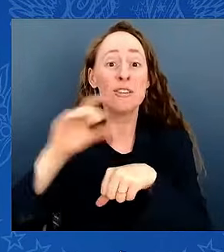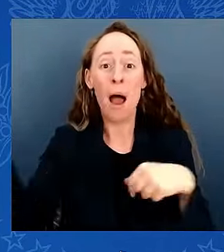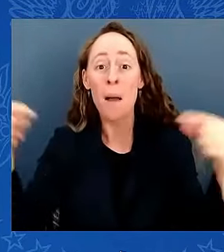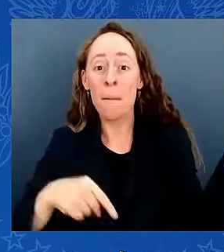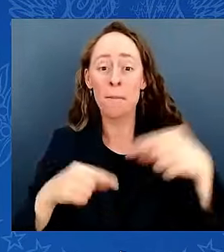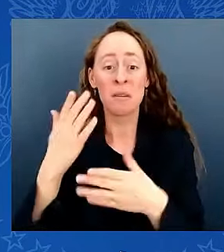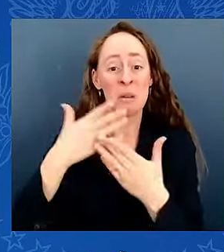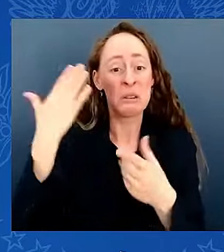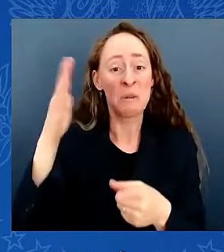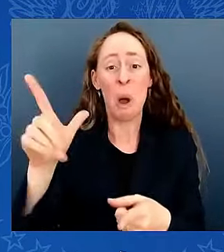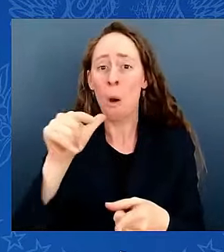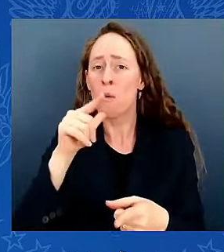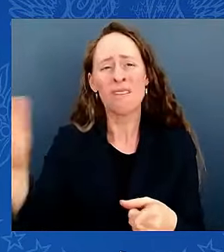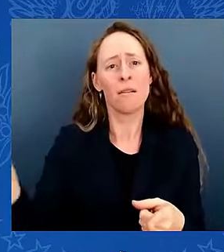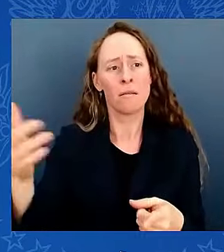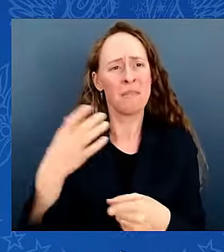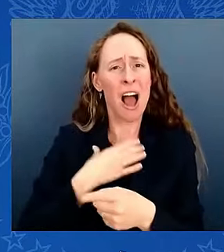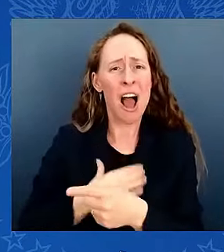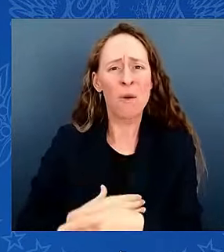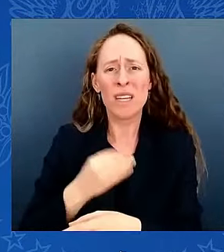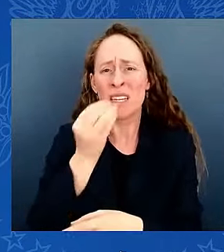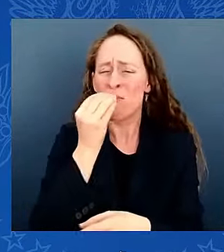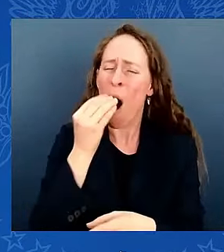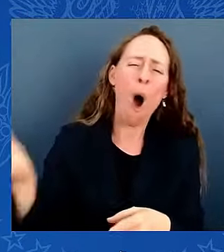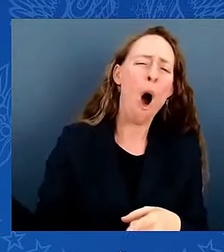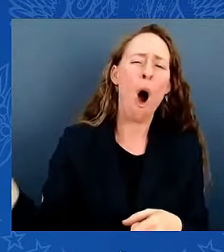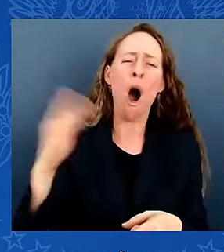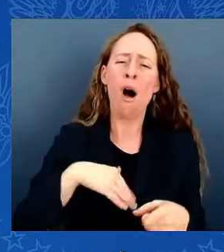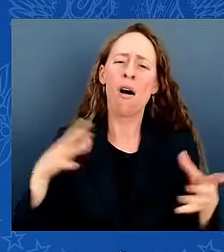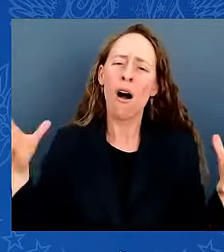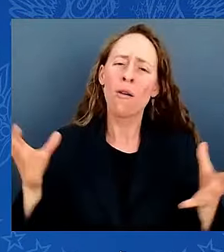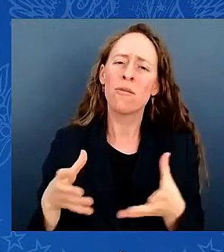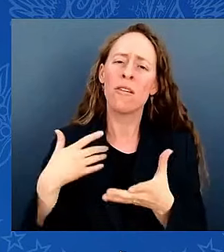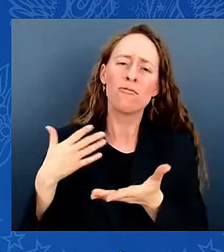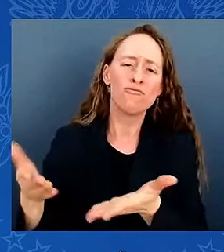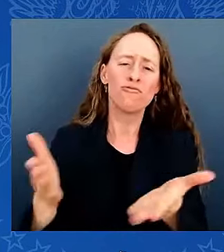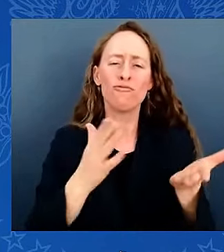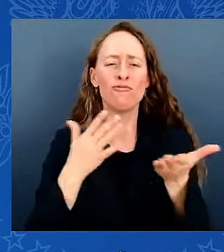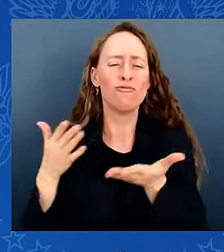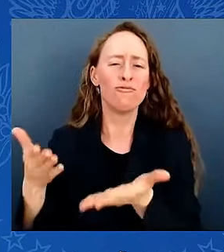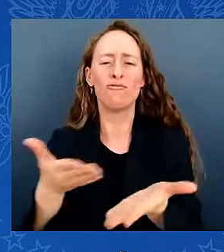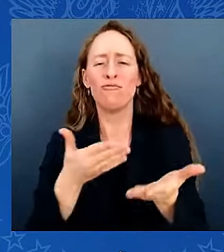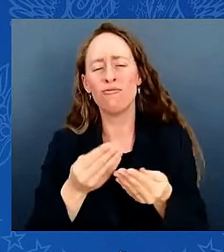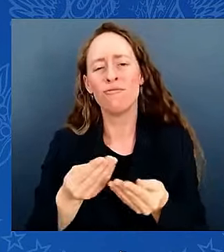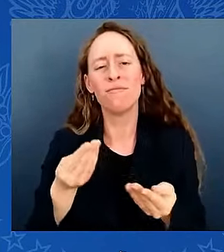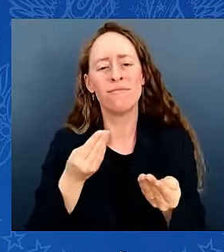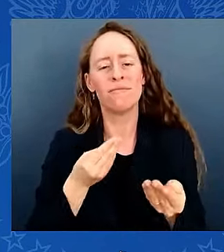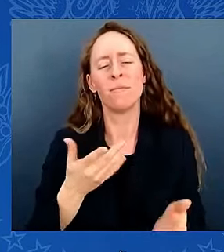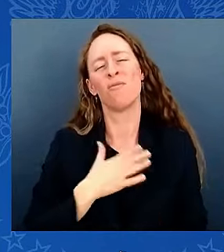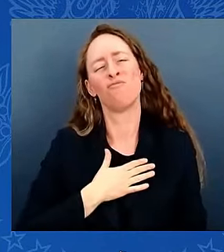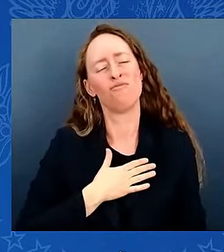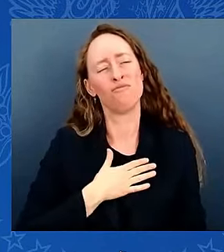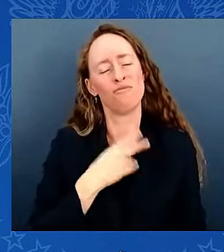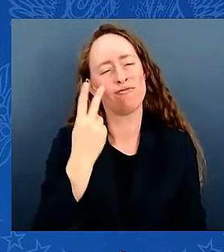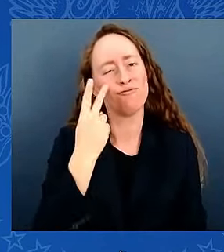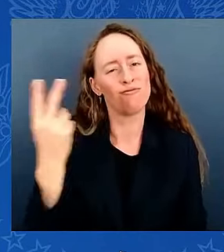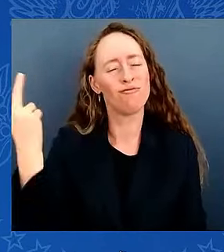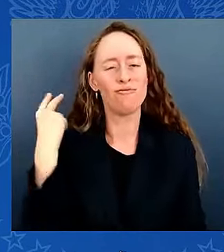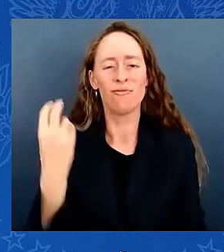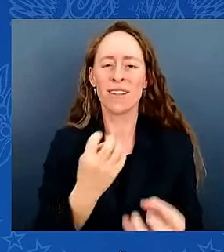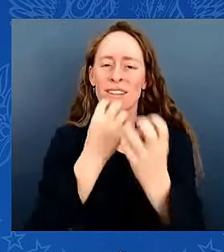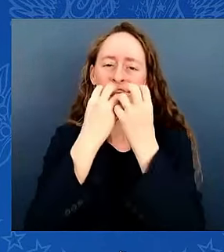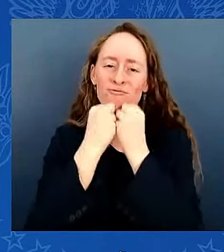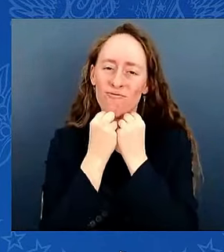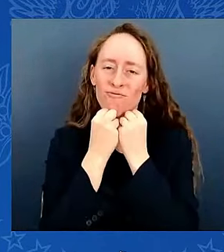fact, those Sunday meals bring back lots of warm memories. It was the first place I got to see and feel the joy of being a